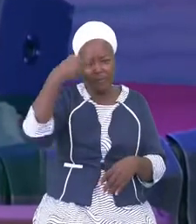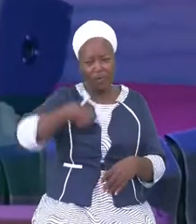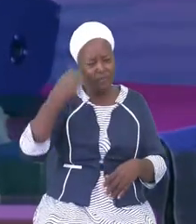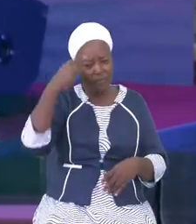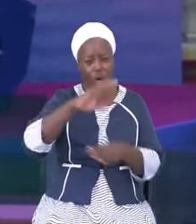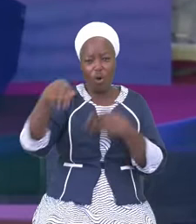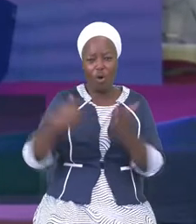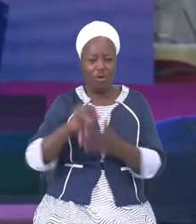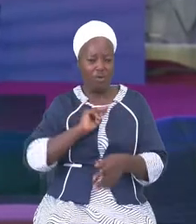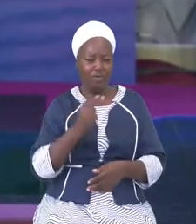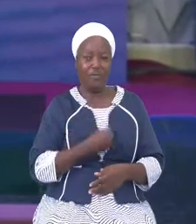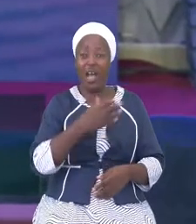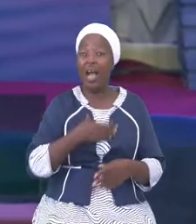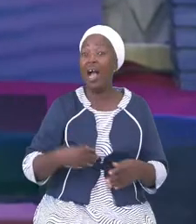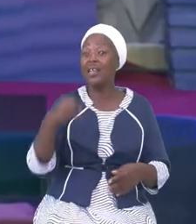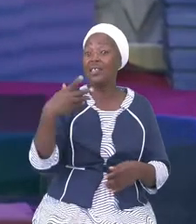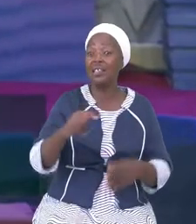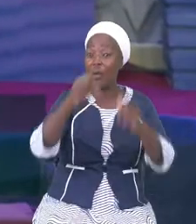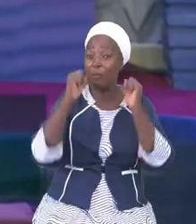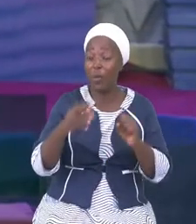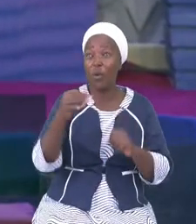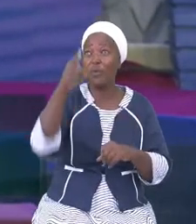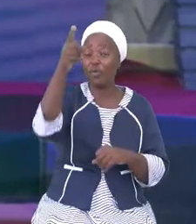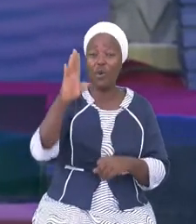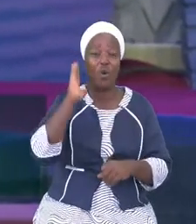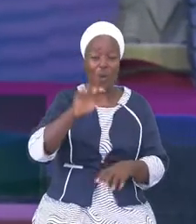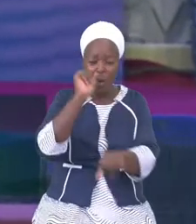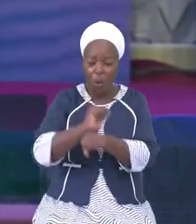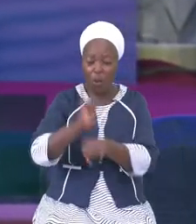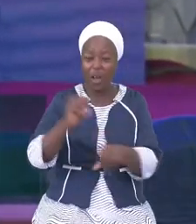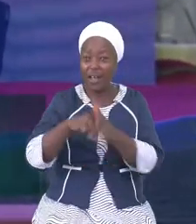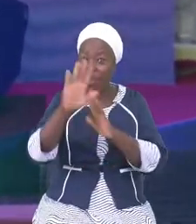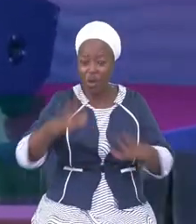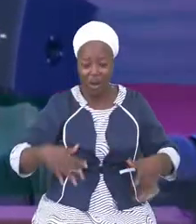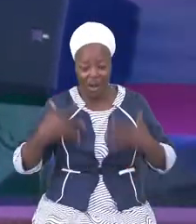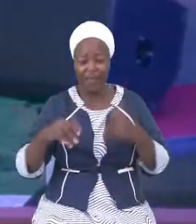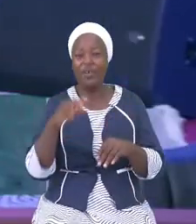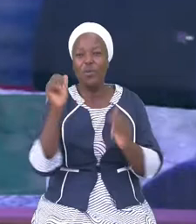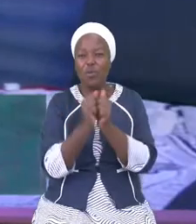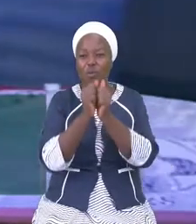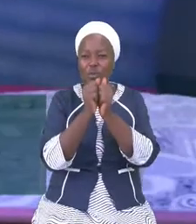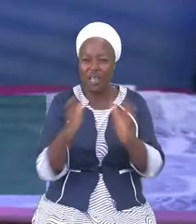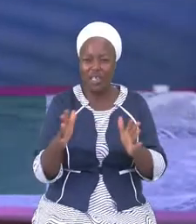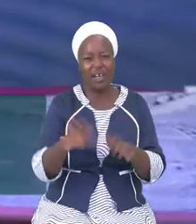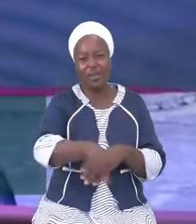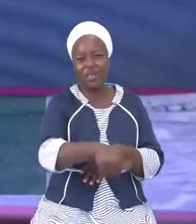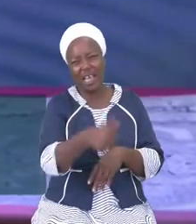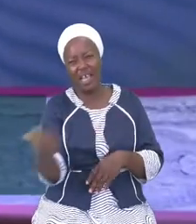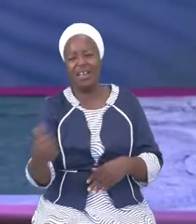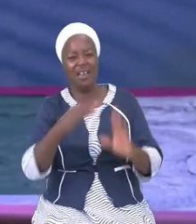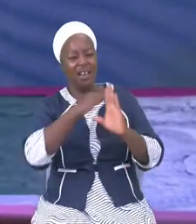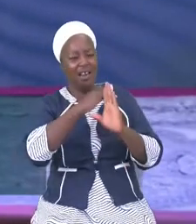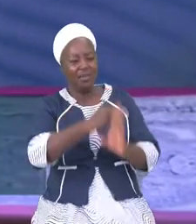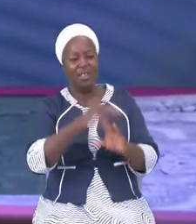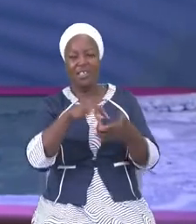us, and the power of God will walk in your life without any limitation.